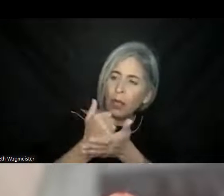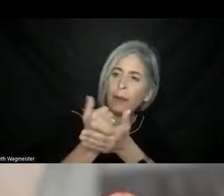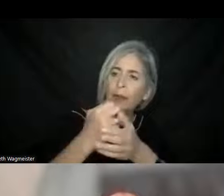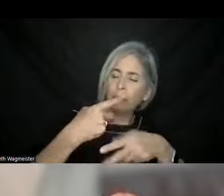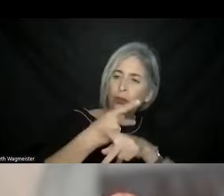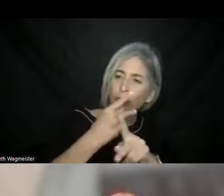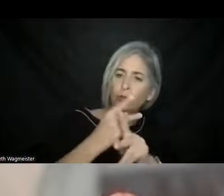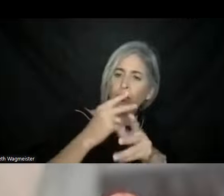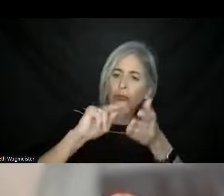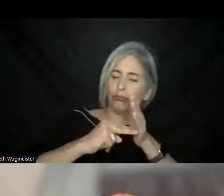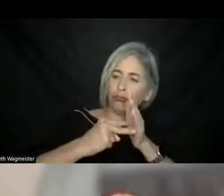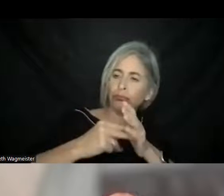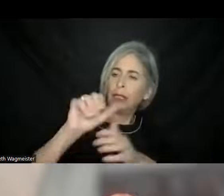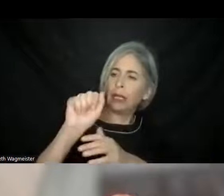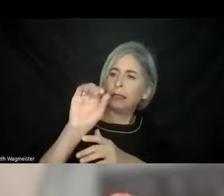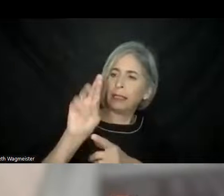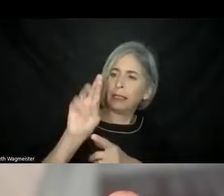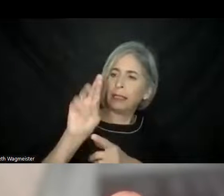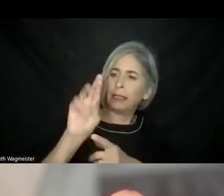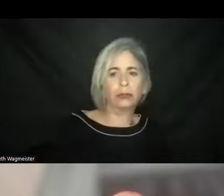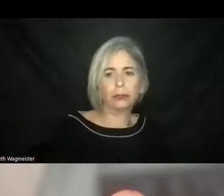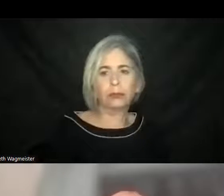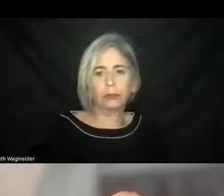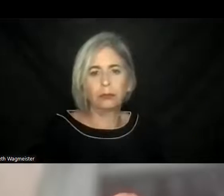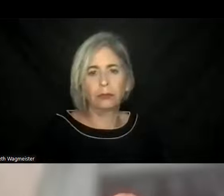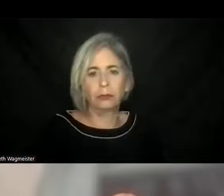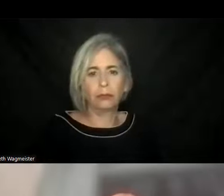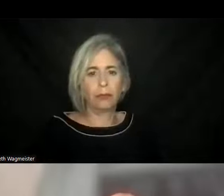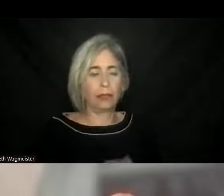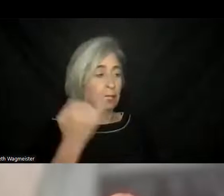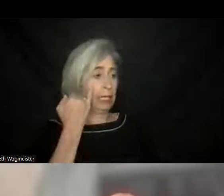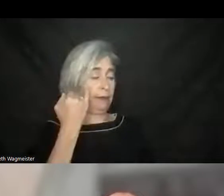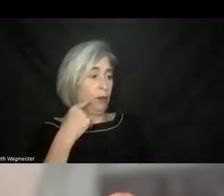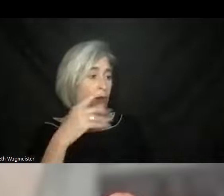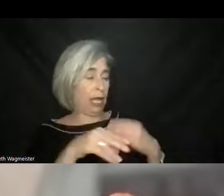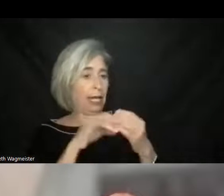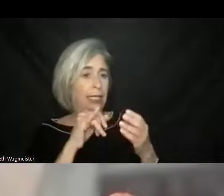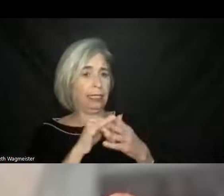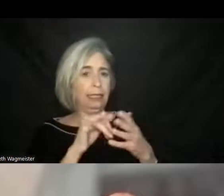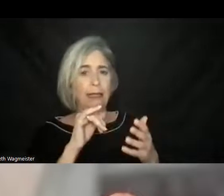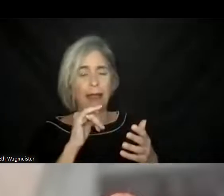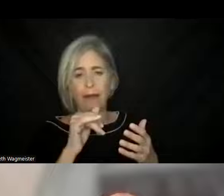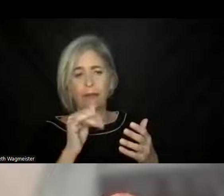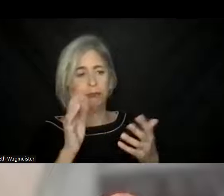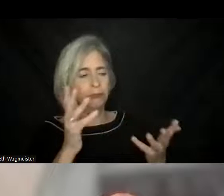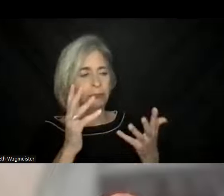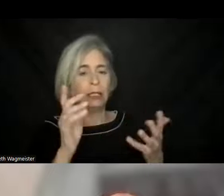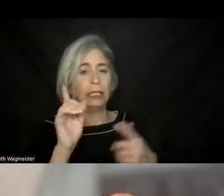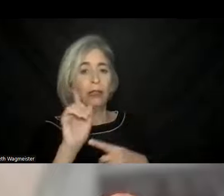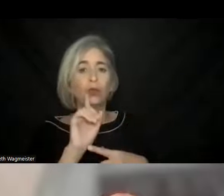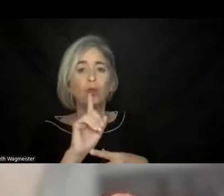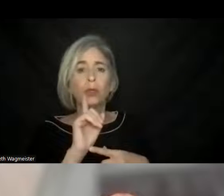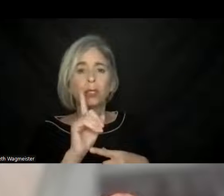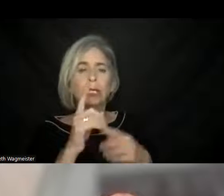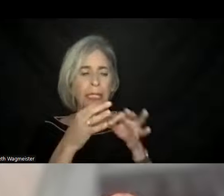produce a meaningful ACR. Yeah, and if I were just to speak to that, I don't want to say it's a trivial matter, but it really is a fairly